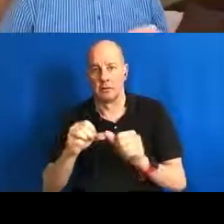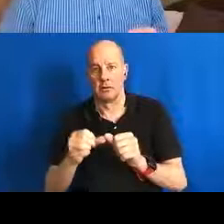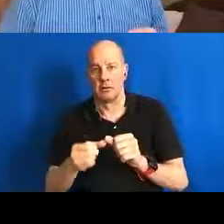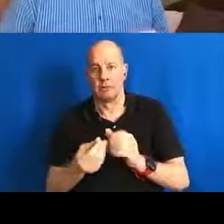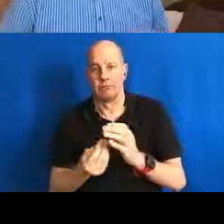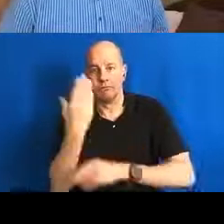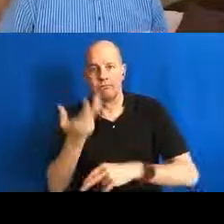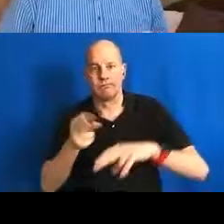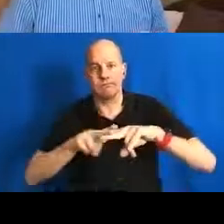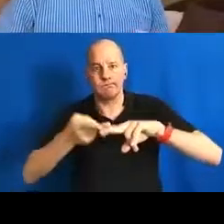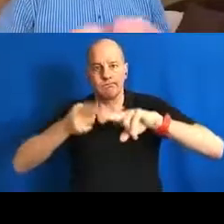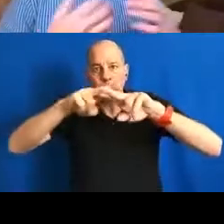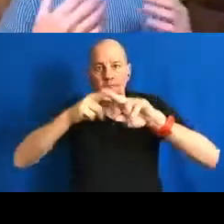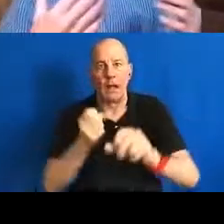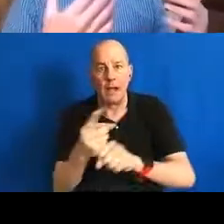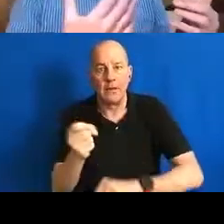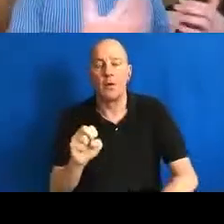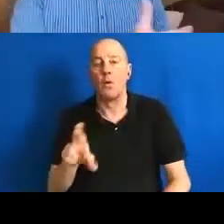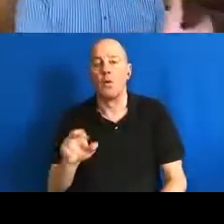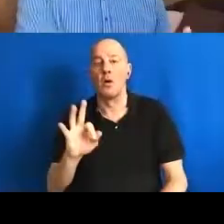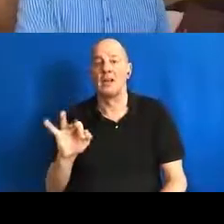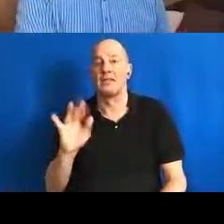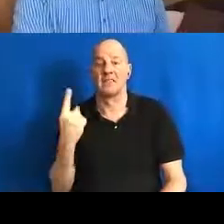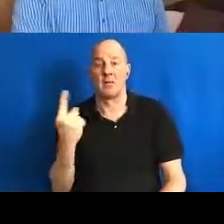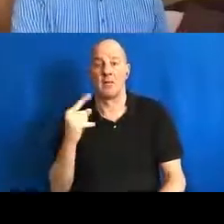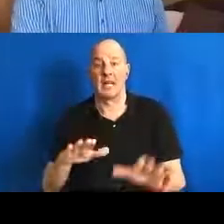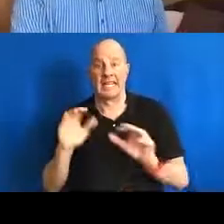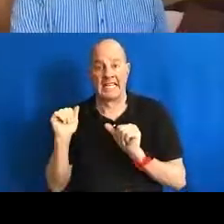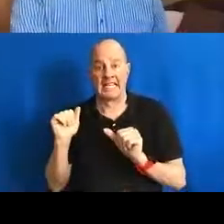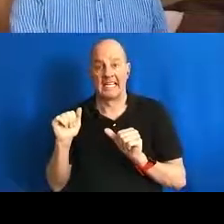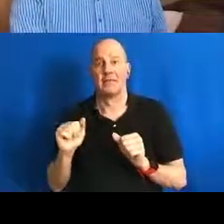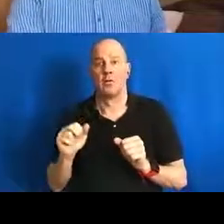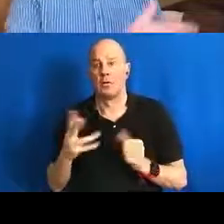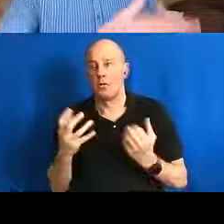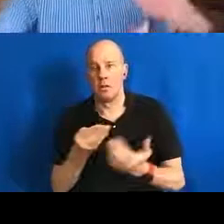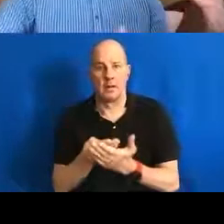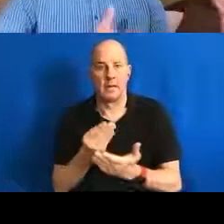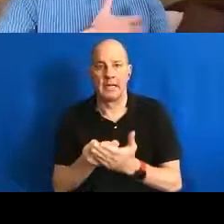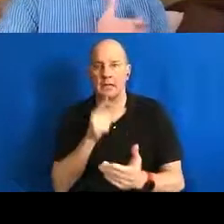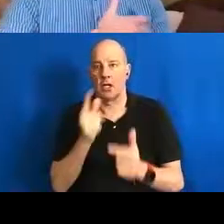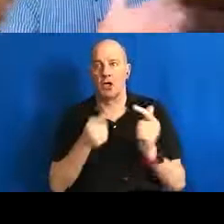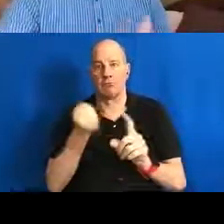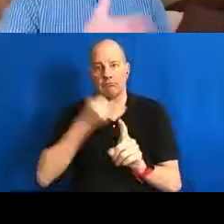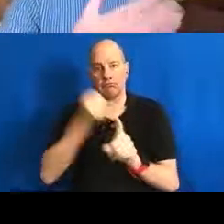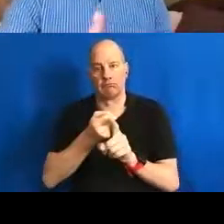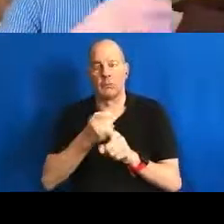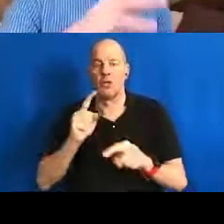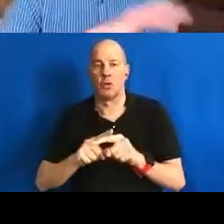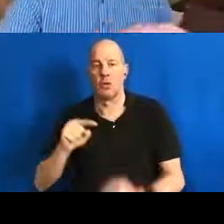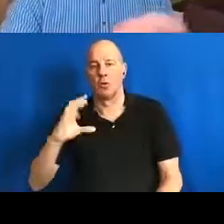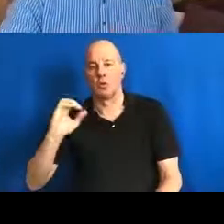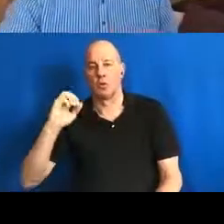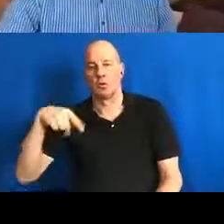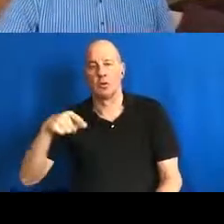leaves or they want their money, it's not as big of a hit on the cooperative itself. And so you start to pay out